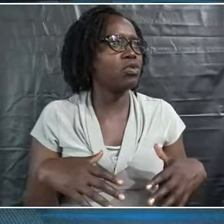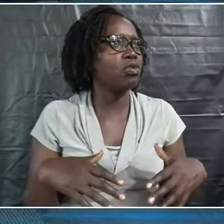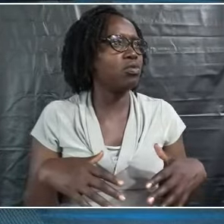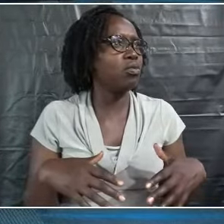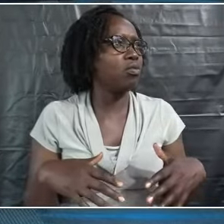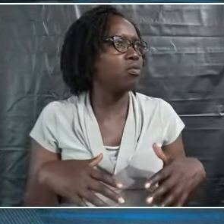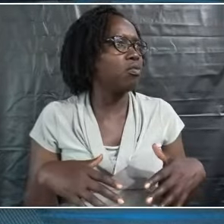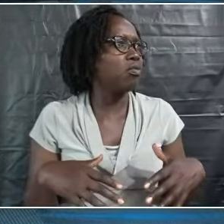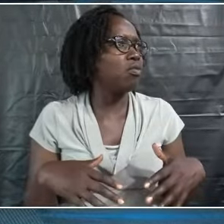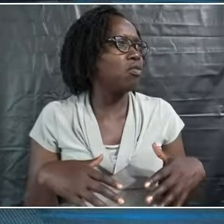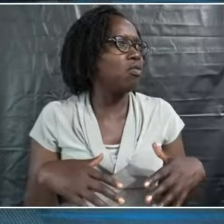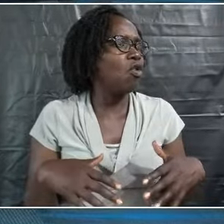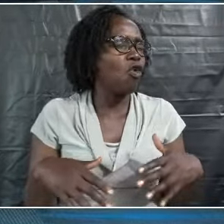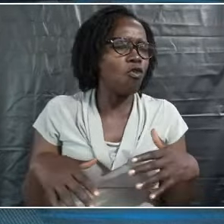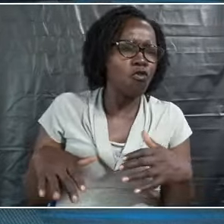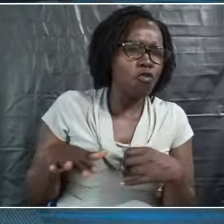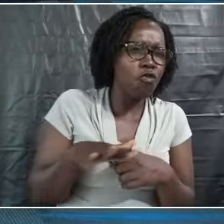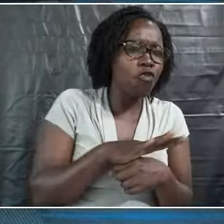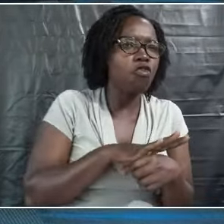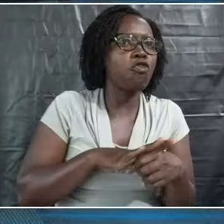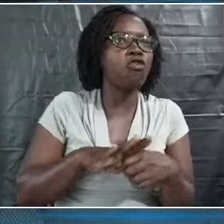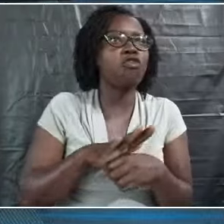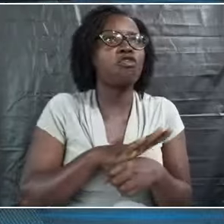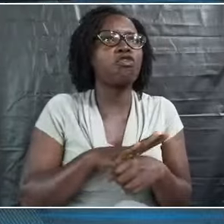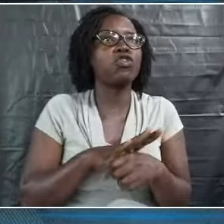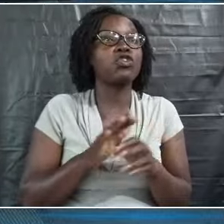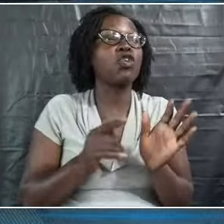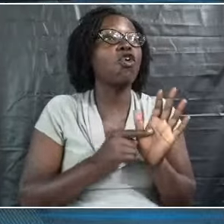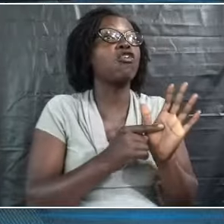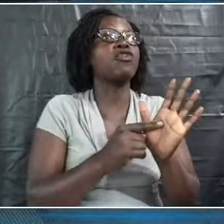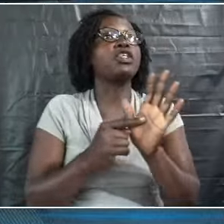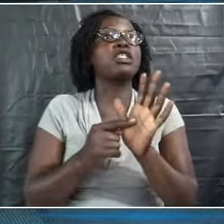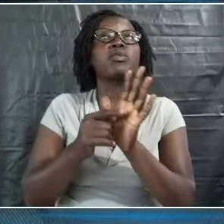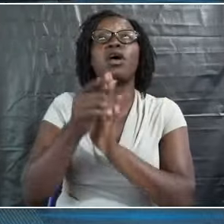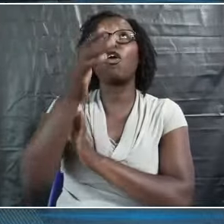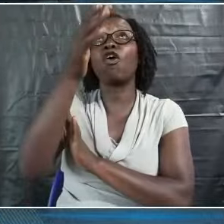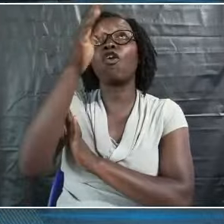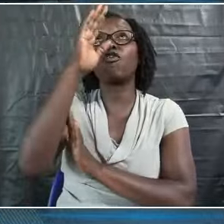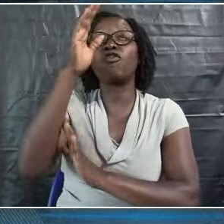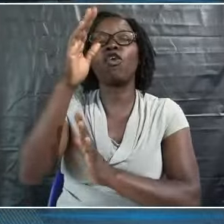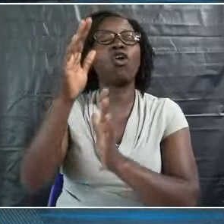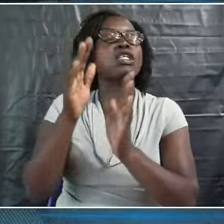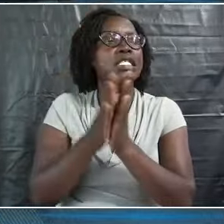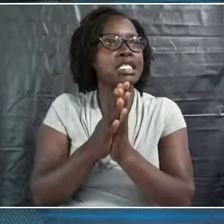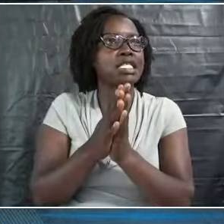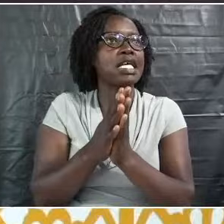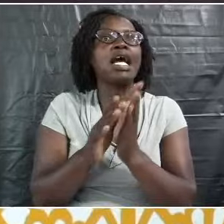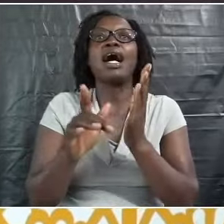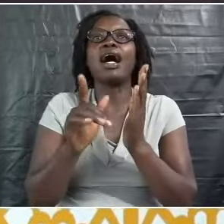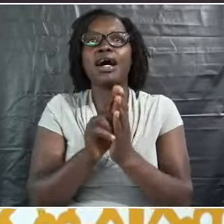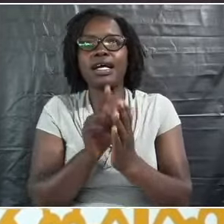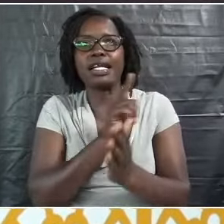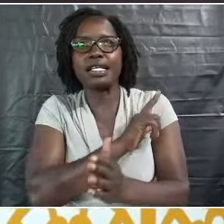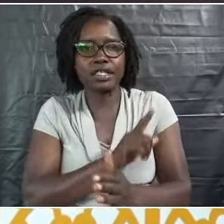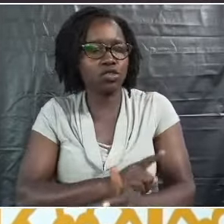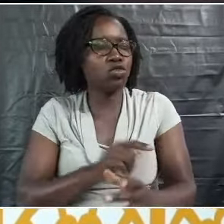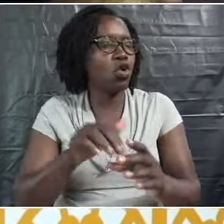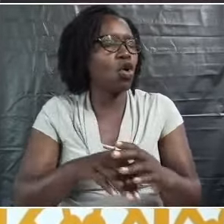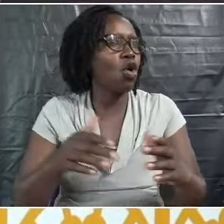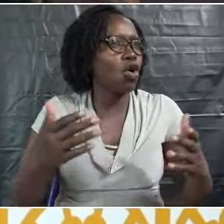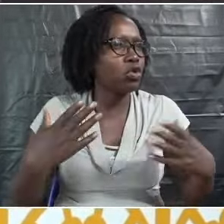amazing fullness of the display of God's graces among God's people.